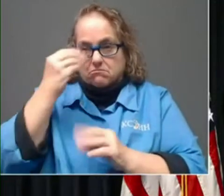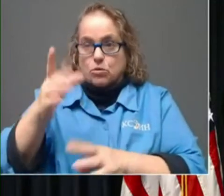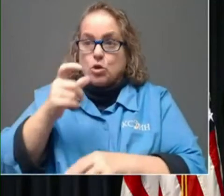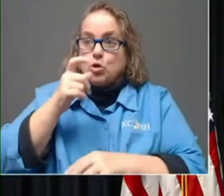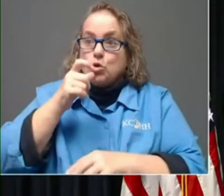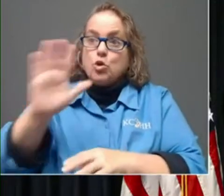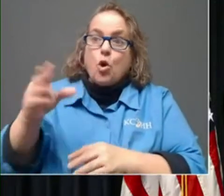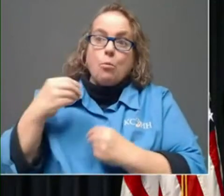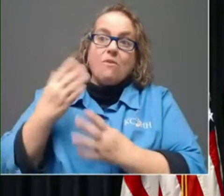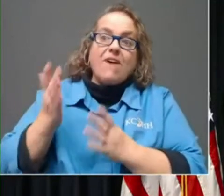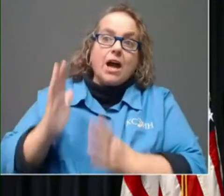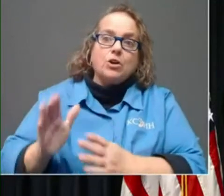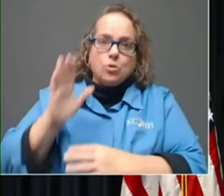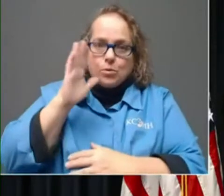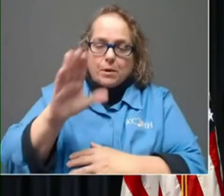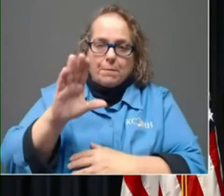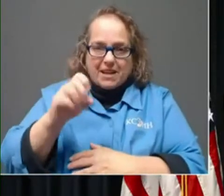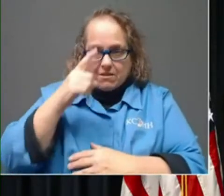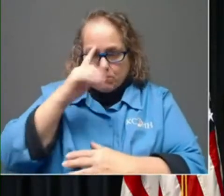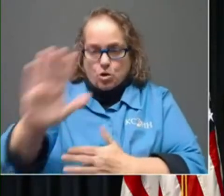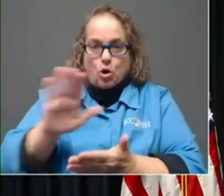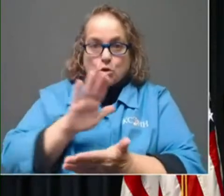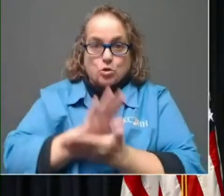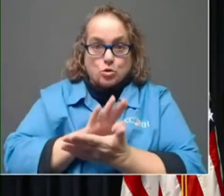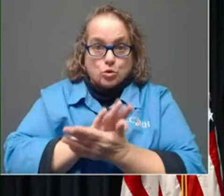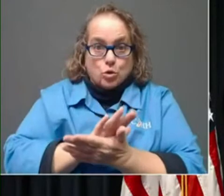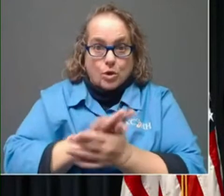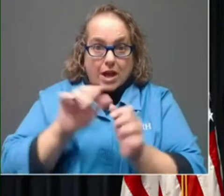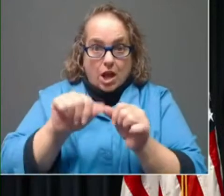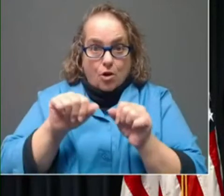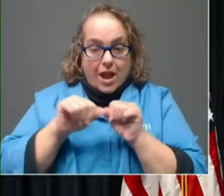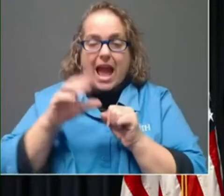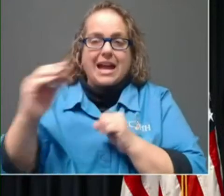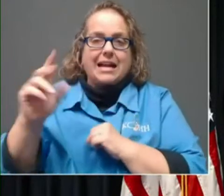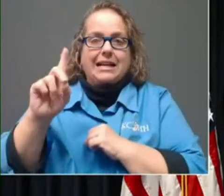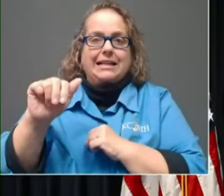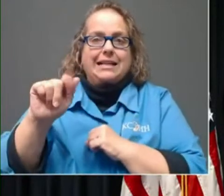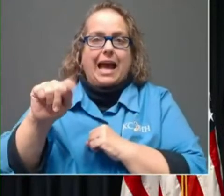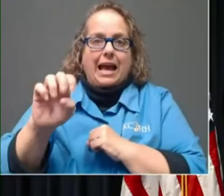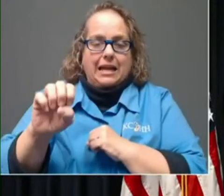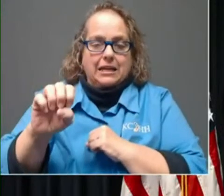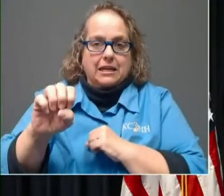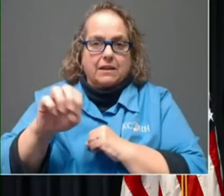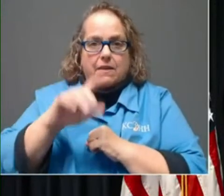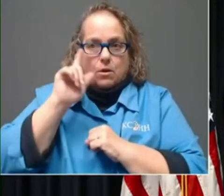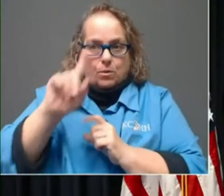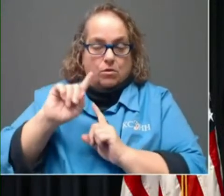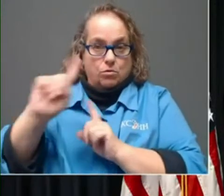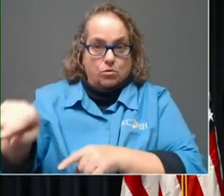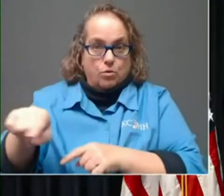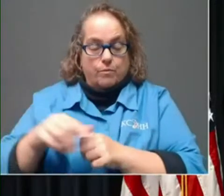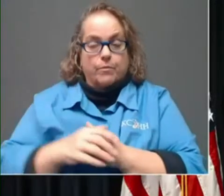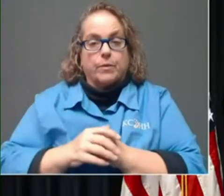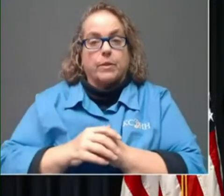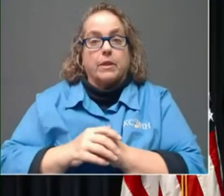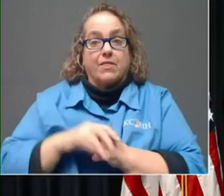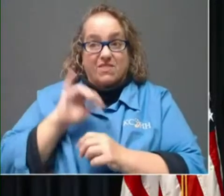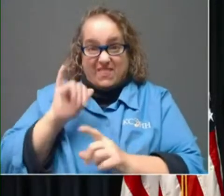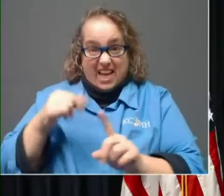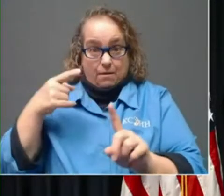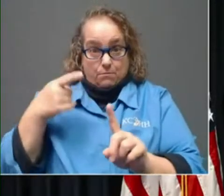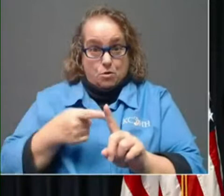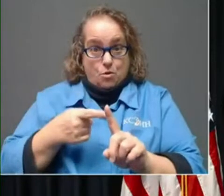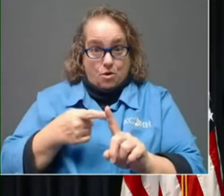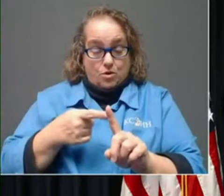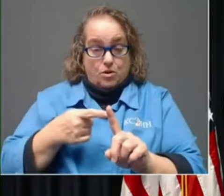to be for their school district and telling them the dates that it's going to reach them. At that point, they